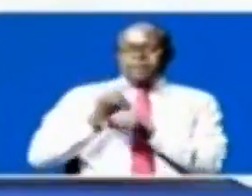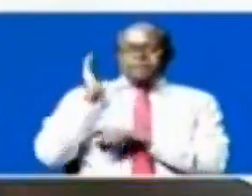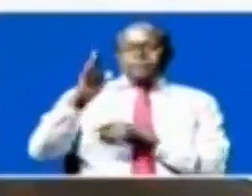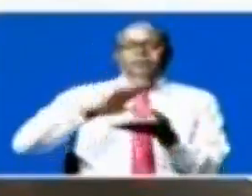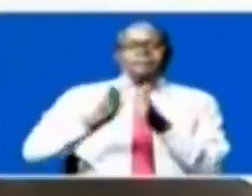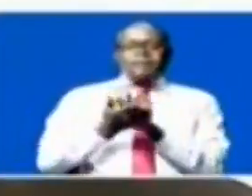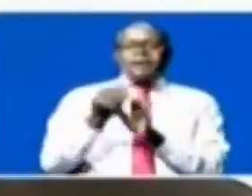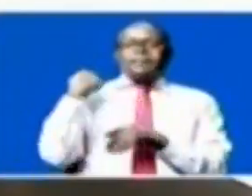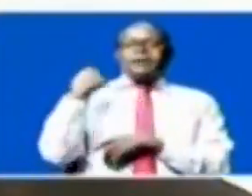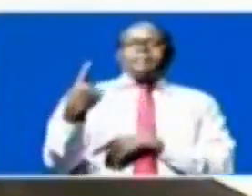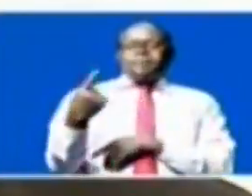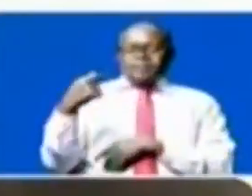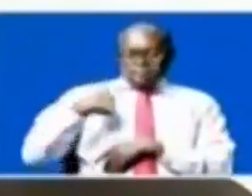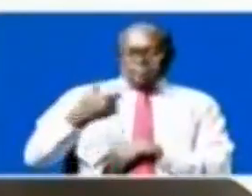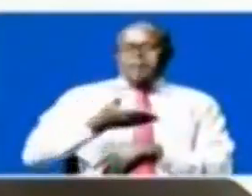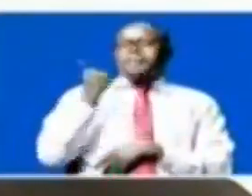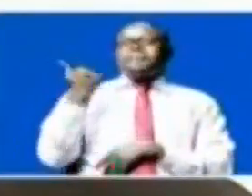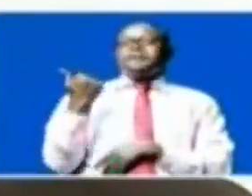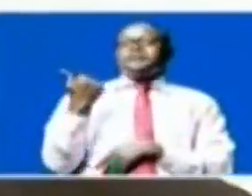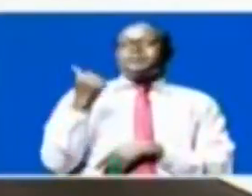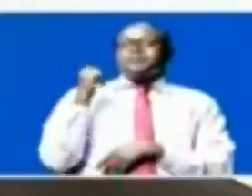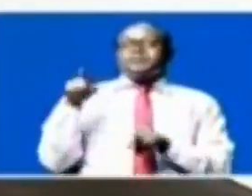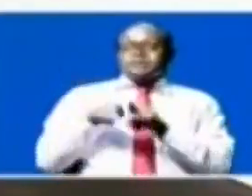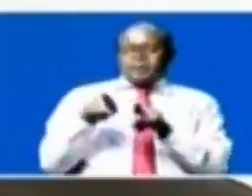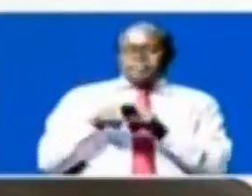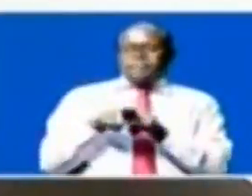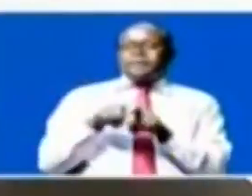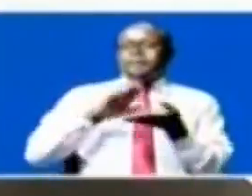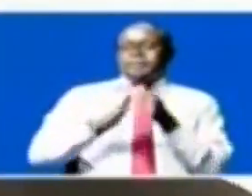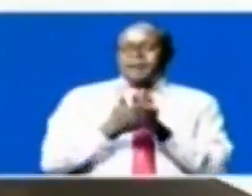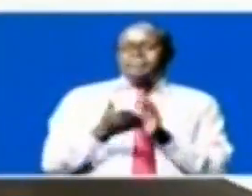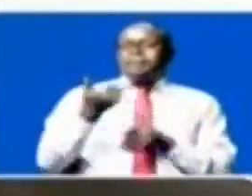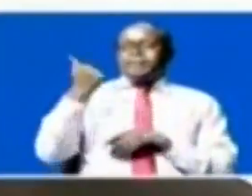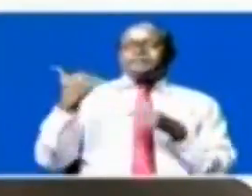And I think that I'm one of the best, and I'll also be a best player always.